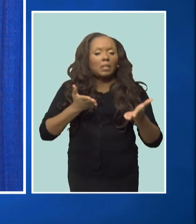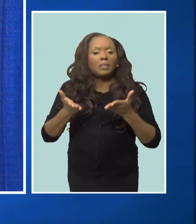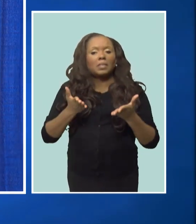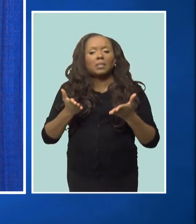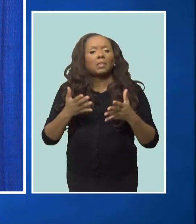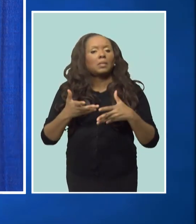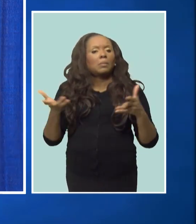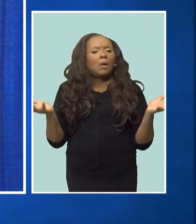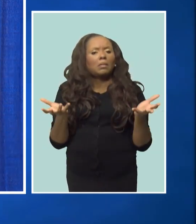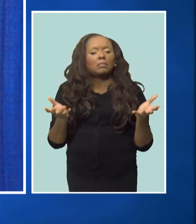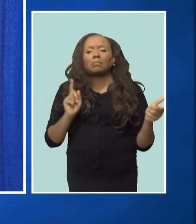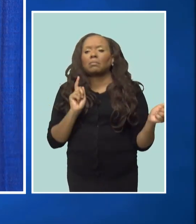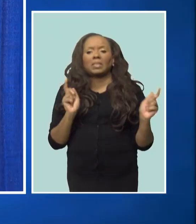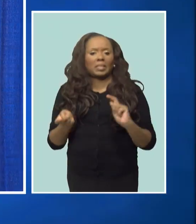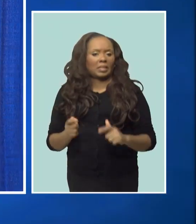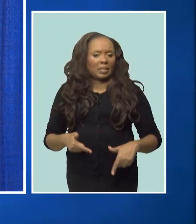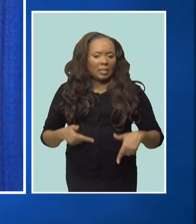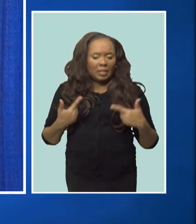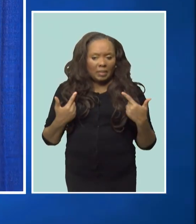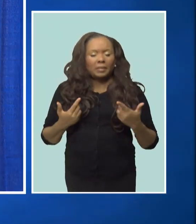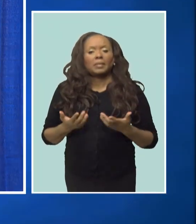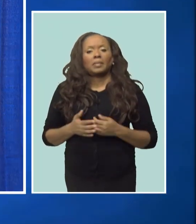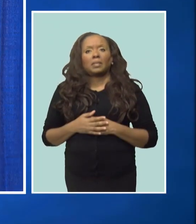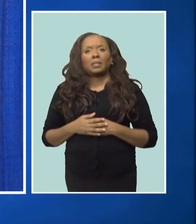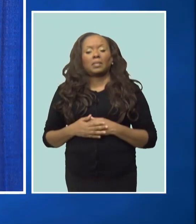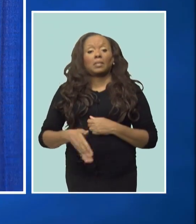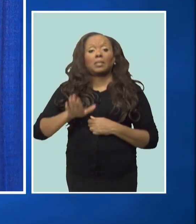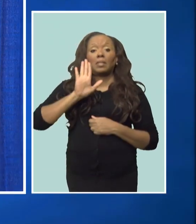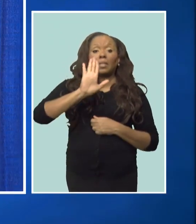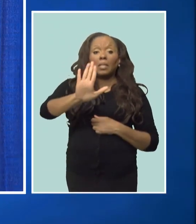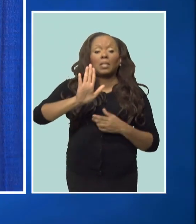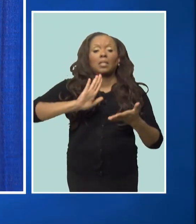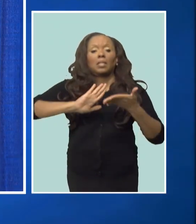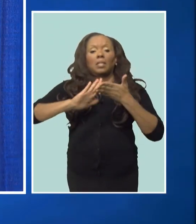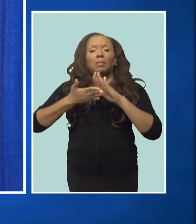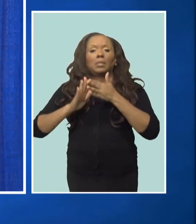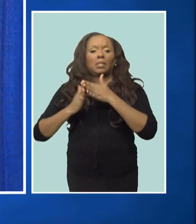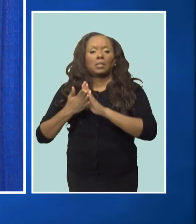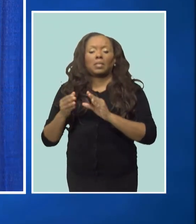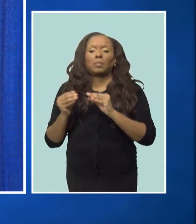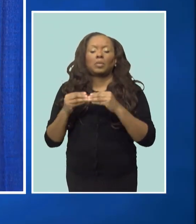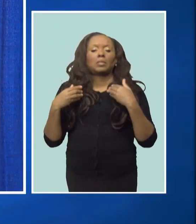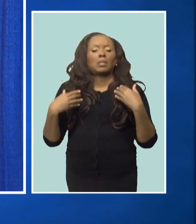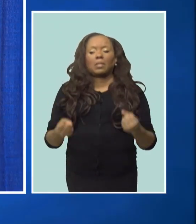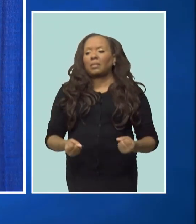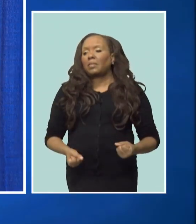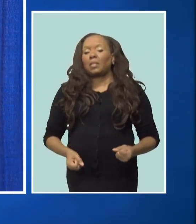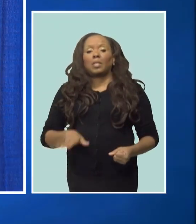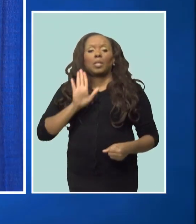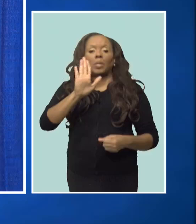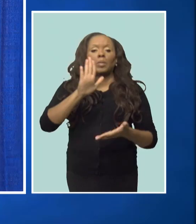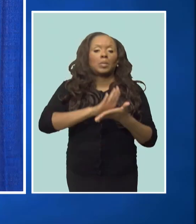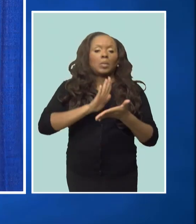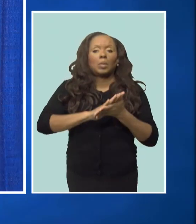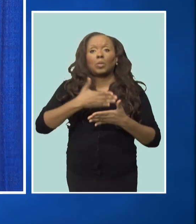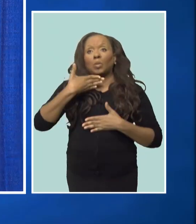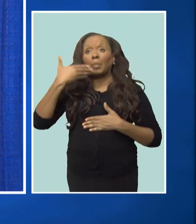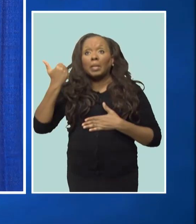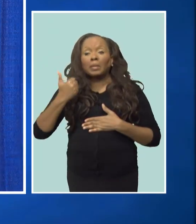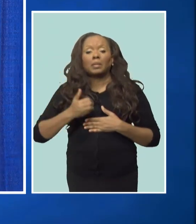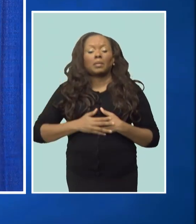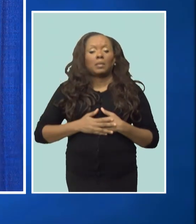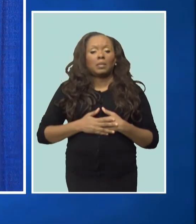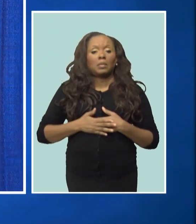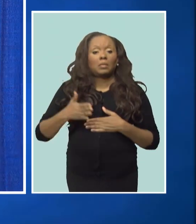changing lives. And because of you, your communities are stronger, your schools are better, and the future